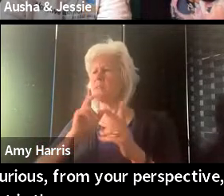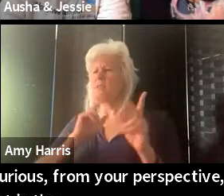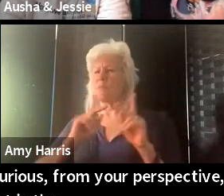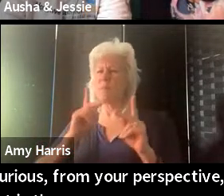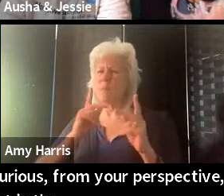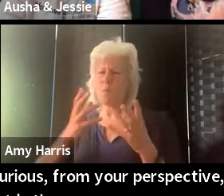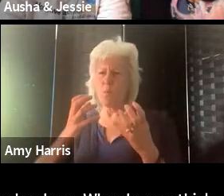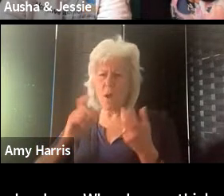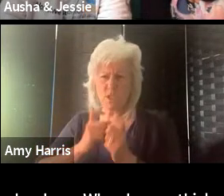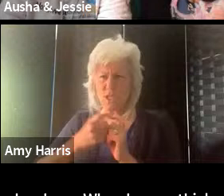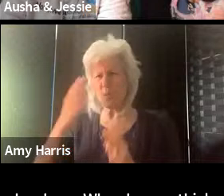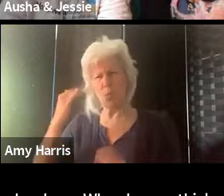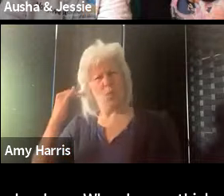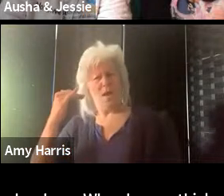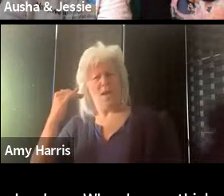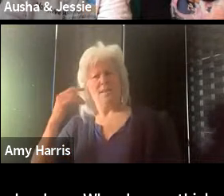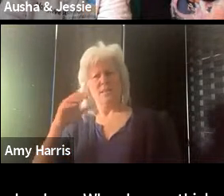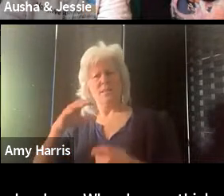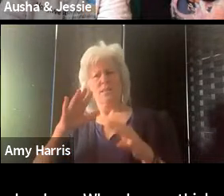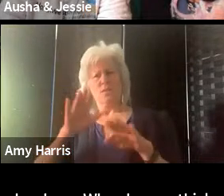continuous change.